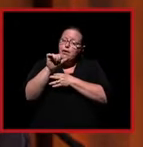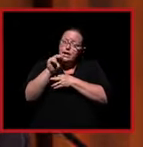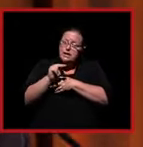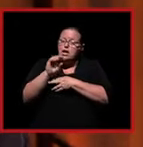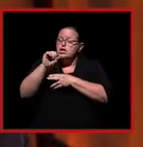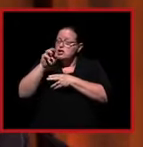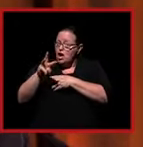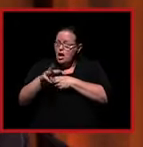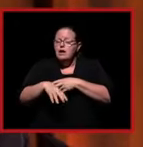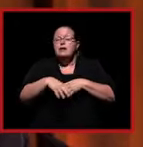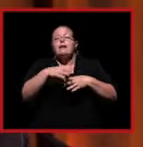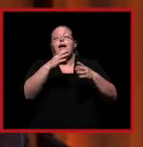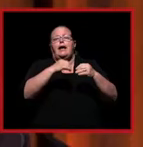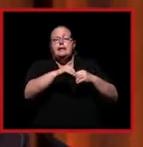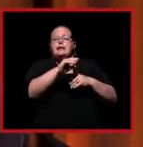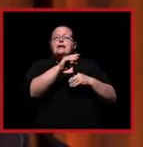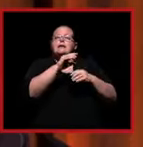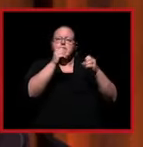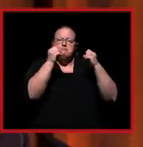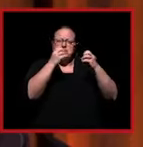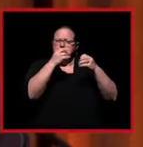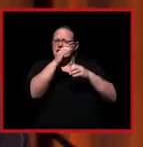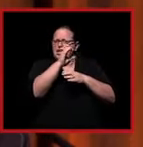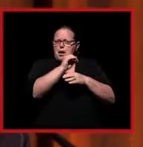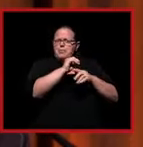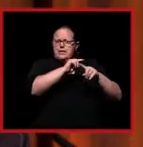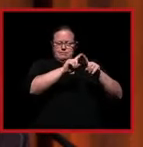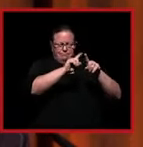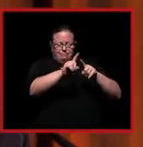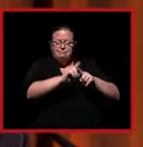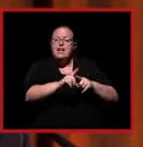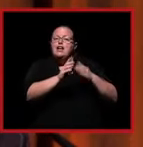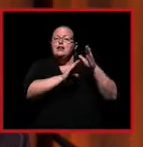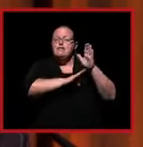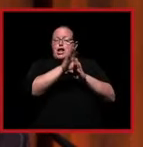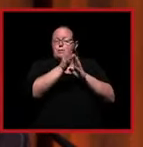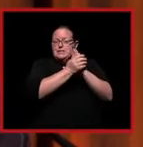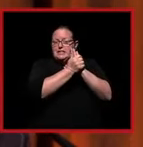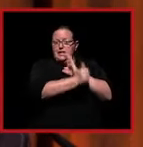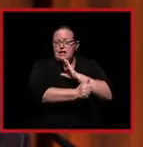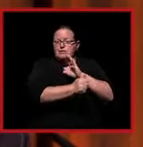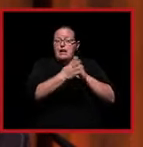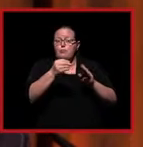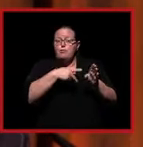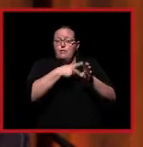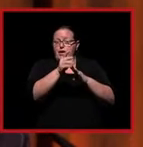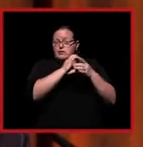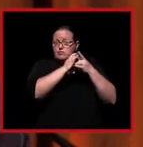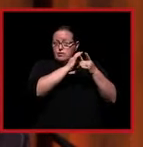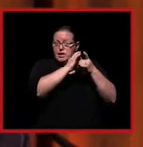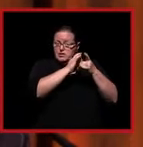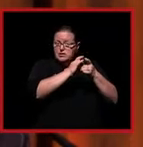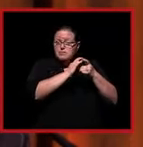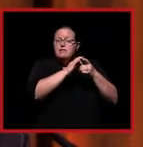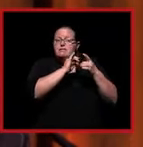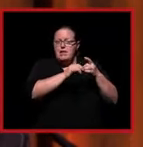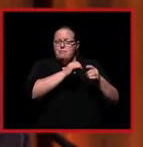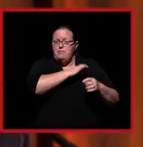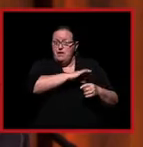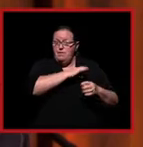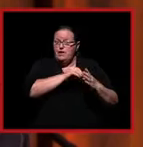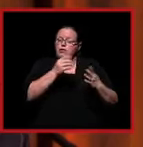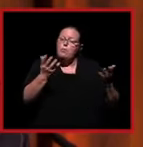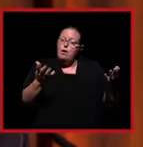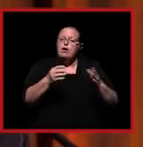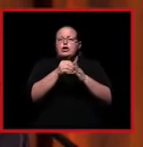in a consultant capacity at numerous companies where he developed skills and professional relationships that would directly benefit his